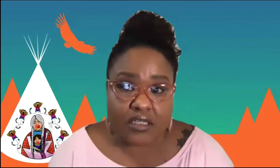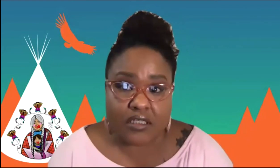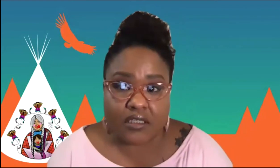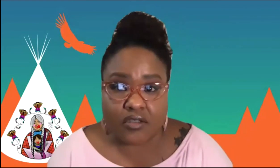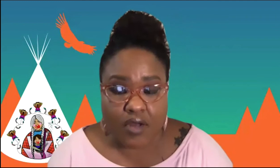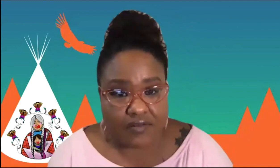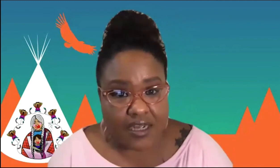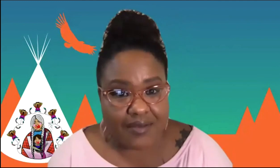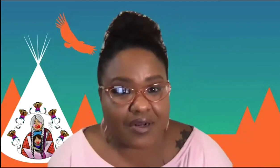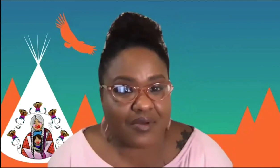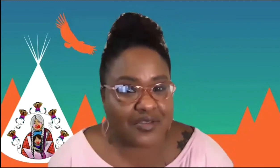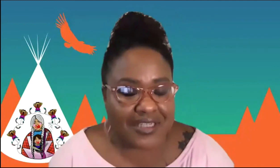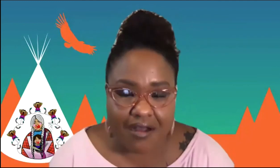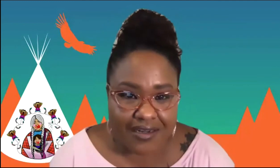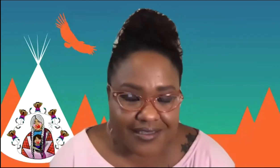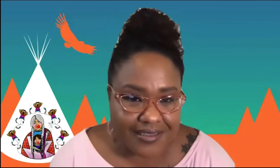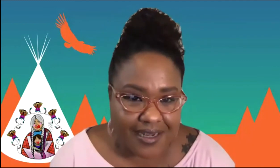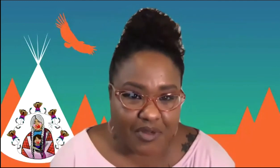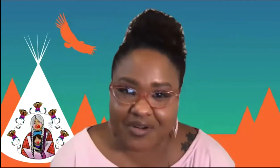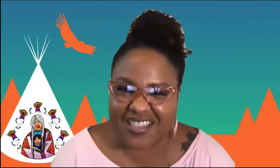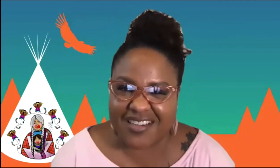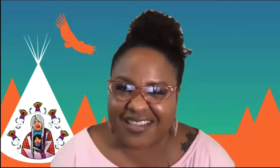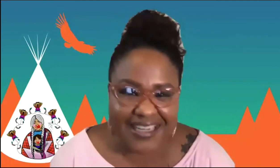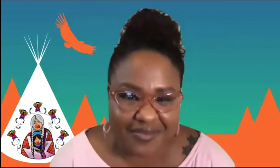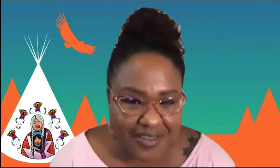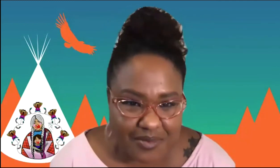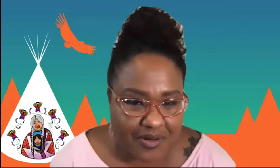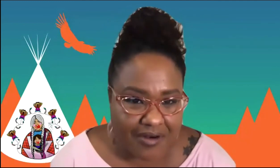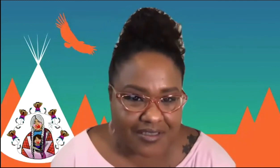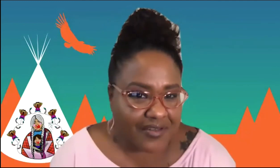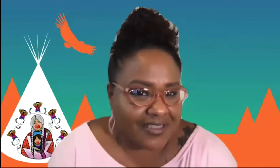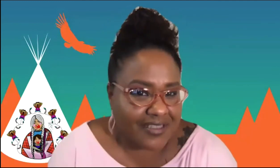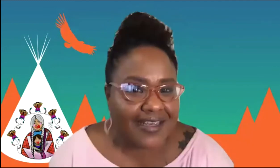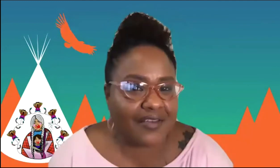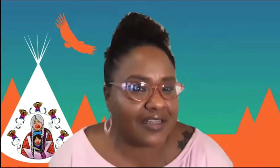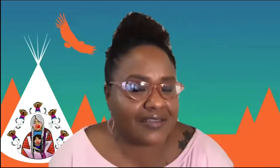we do have time, but I'm also decolonizing time. We don't necessarily need to fill up 2 hours